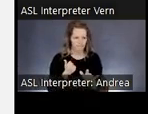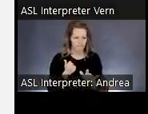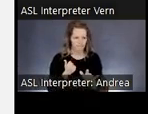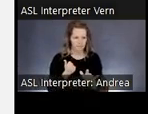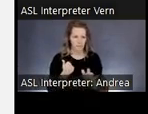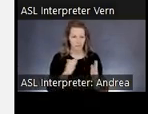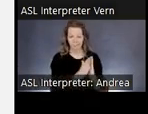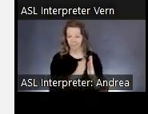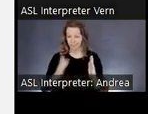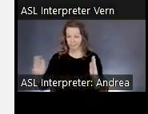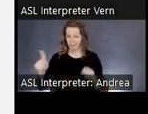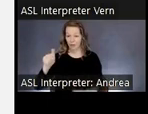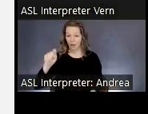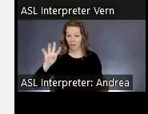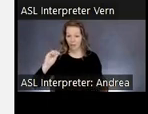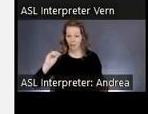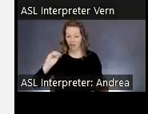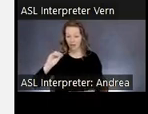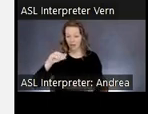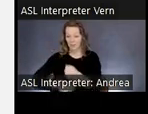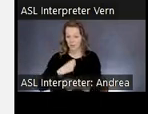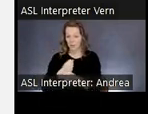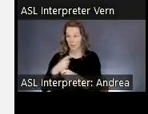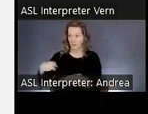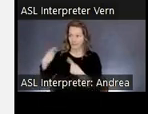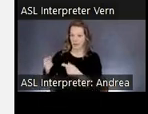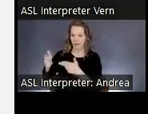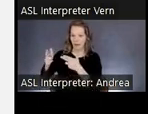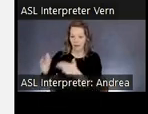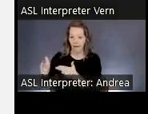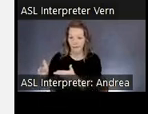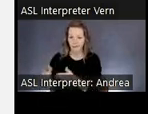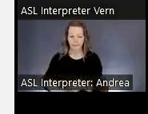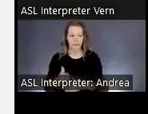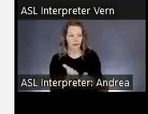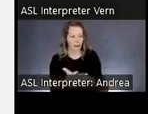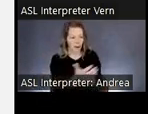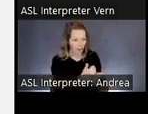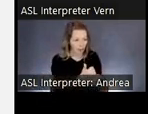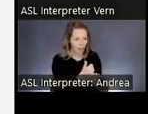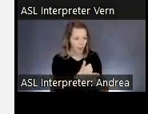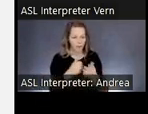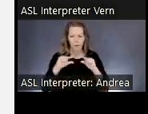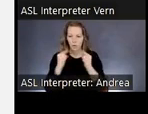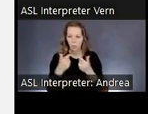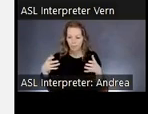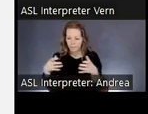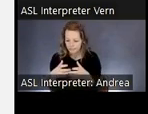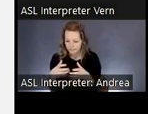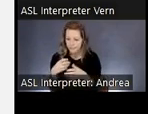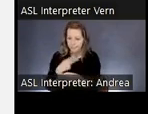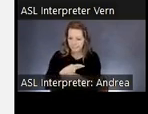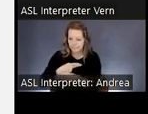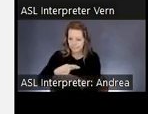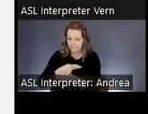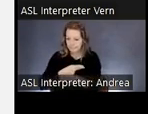in hunting gathering societies, where we cared for each other in groups and bands and worked together. And